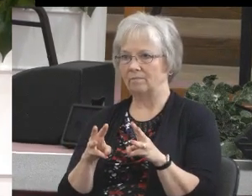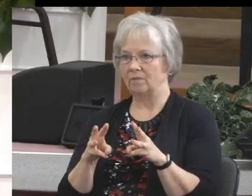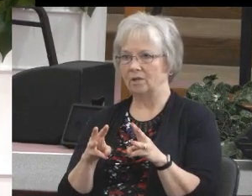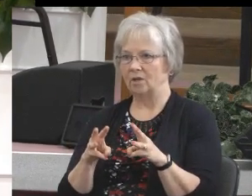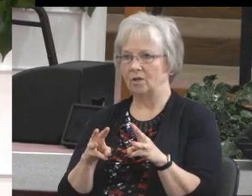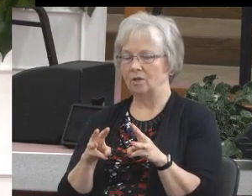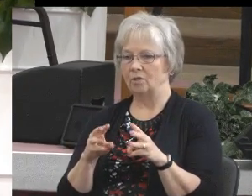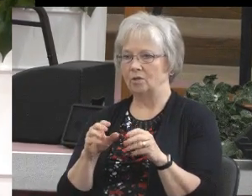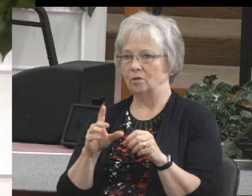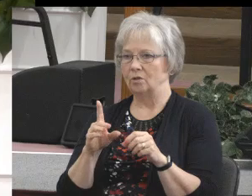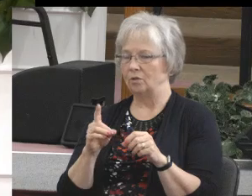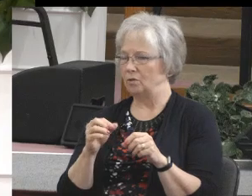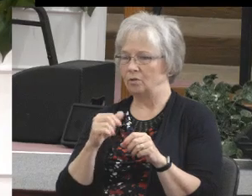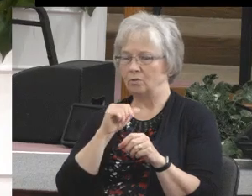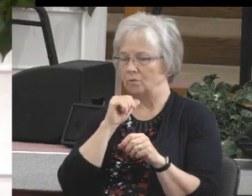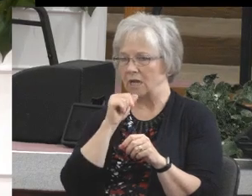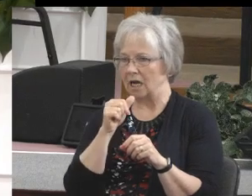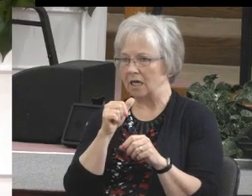Do not